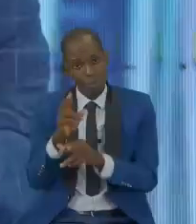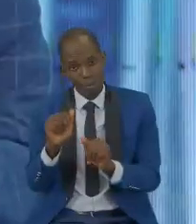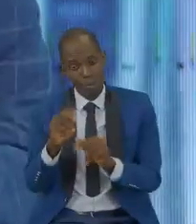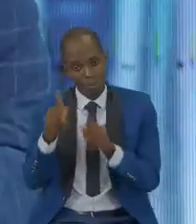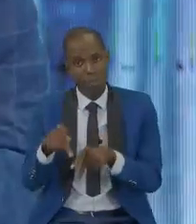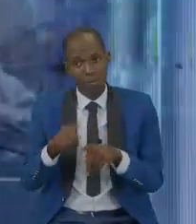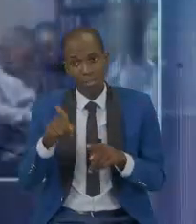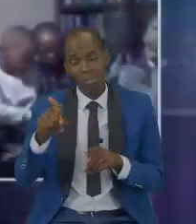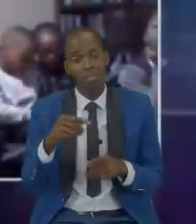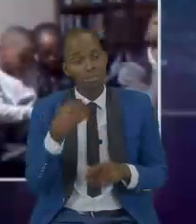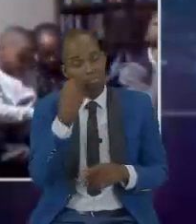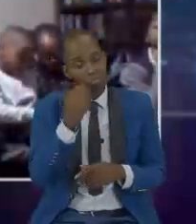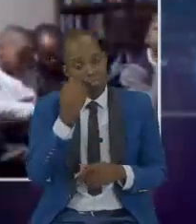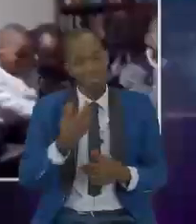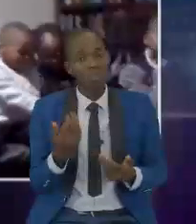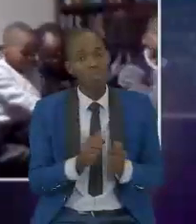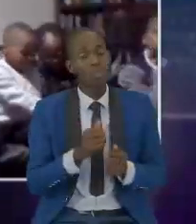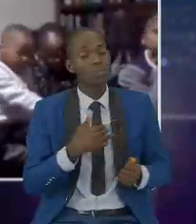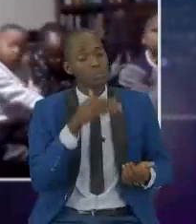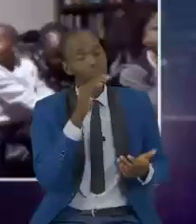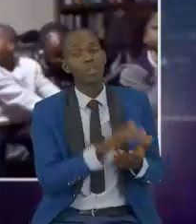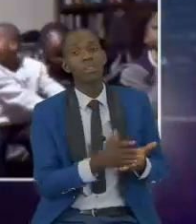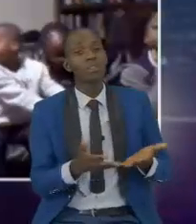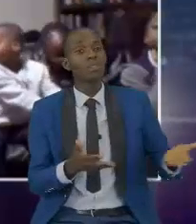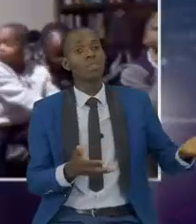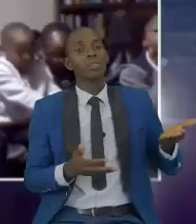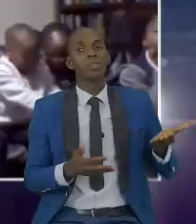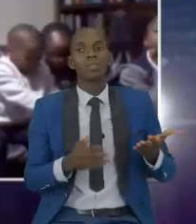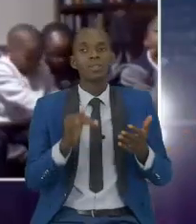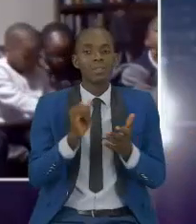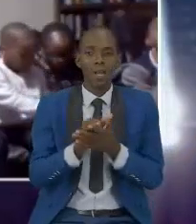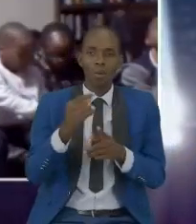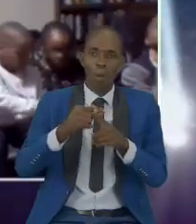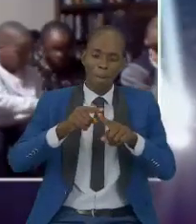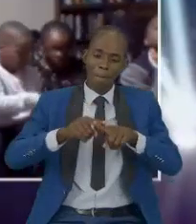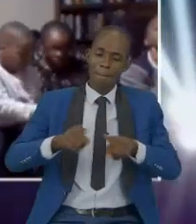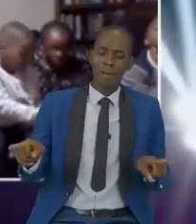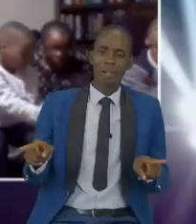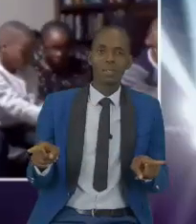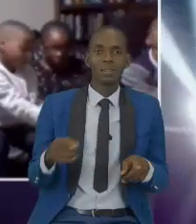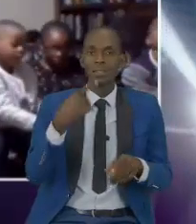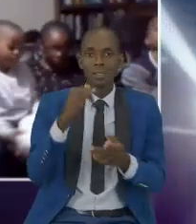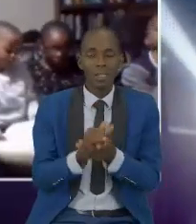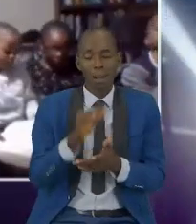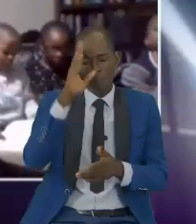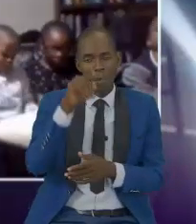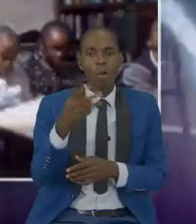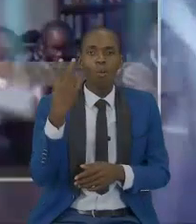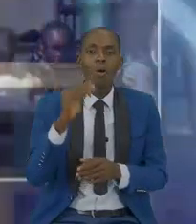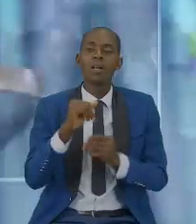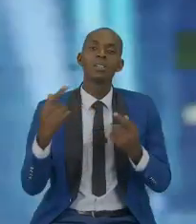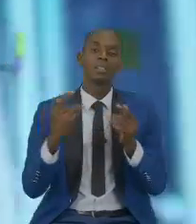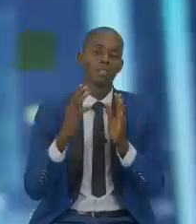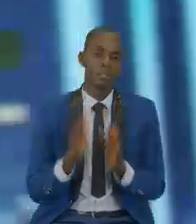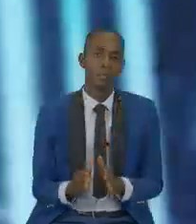it's great, the eyes of the world, but is a leper, is a sinner. Until somebody came